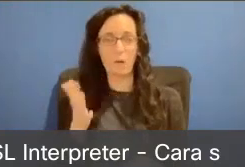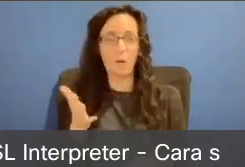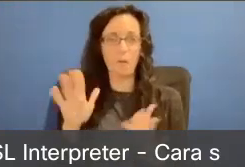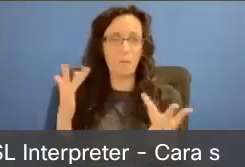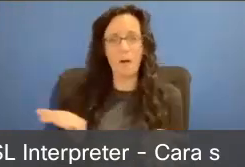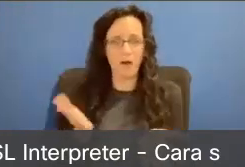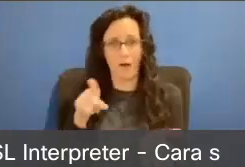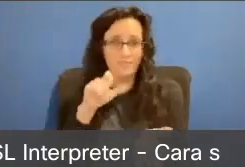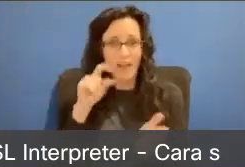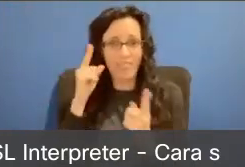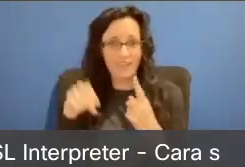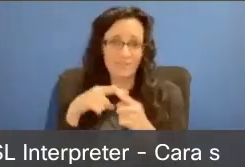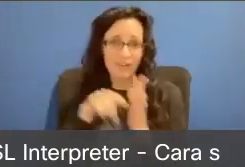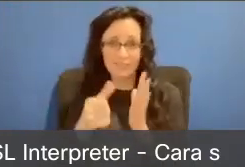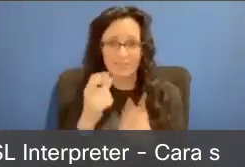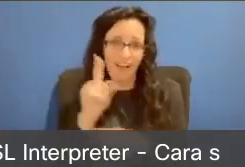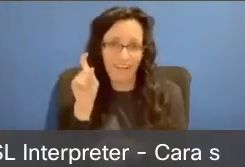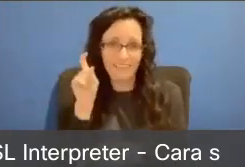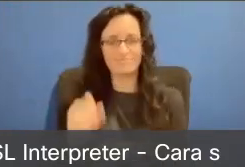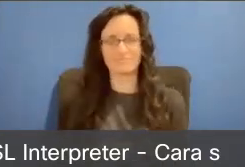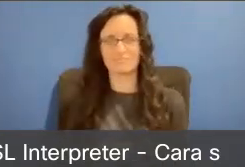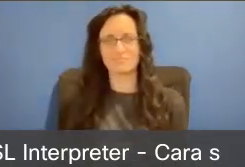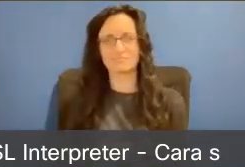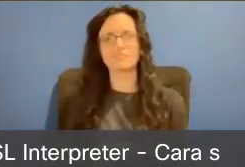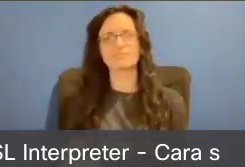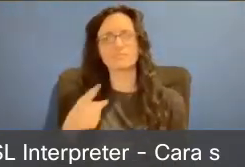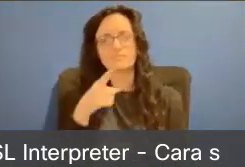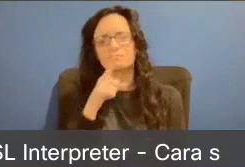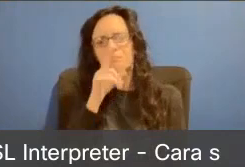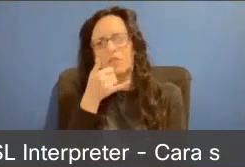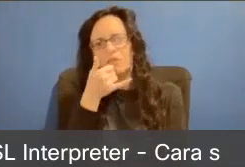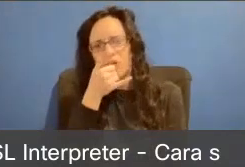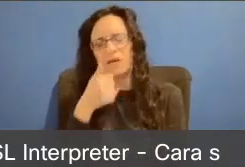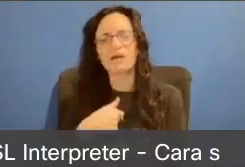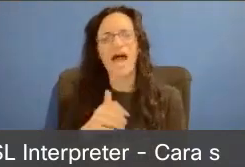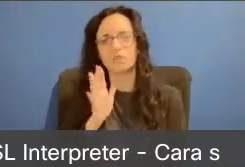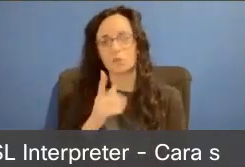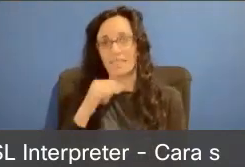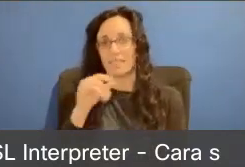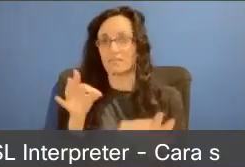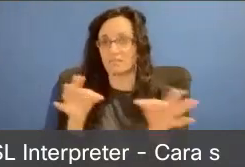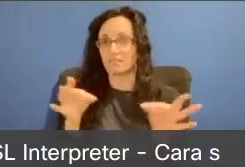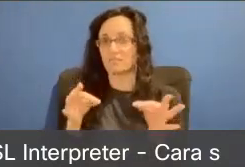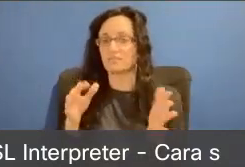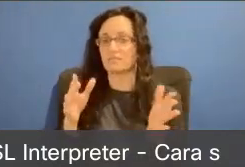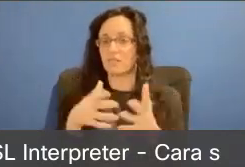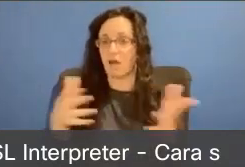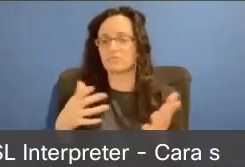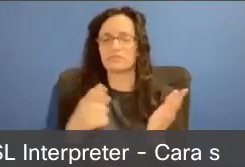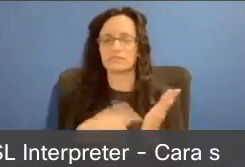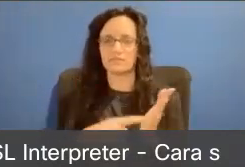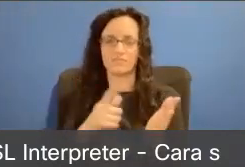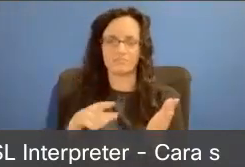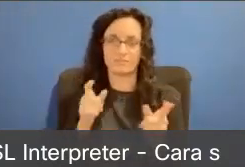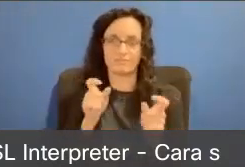So and there's another question that I'm not saying this is a wrong question. I used to ask this one a lot. And sometimes I just habitually ask the question again.